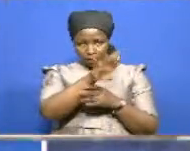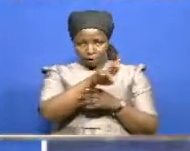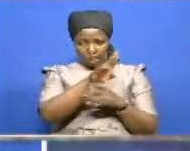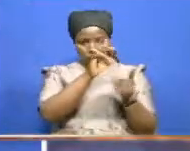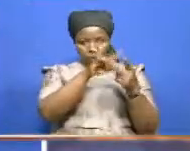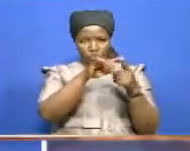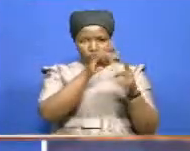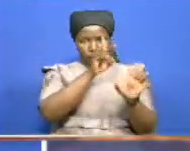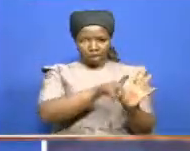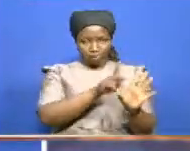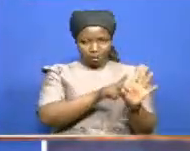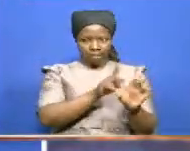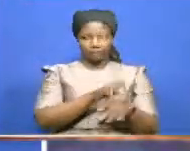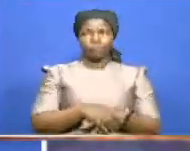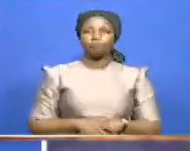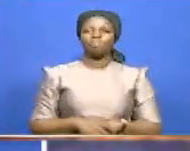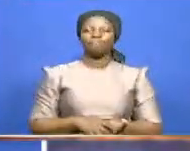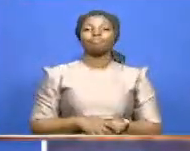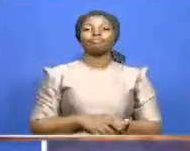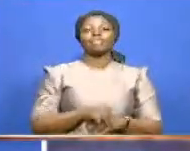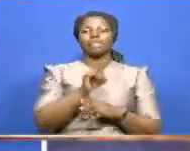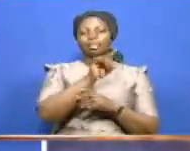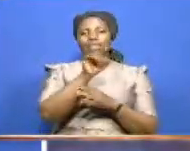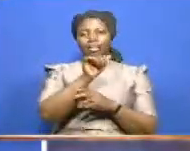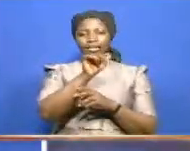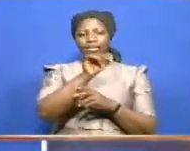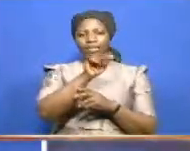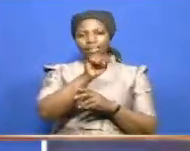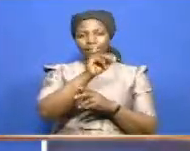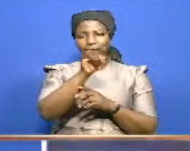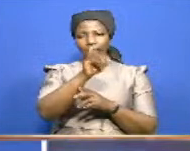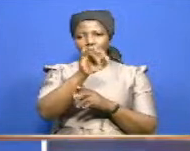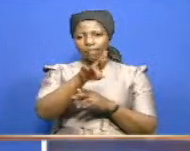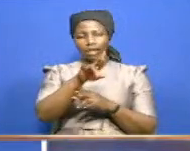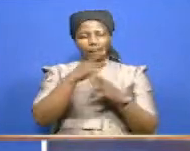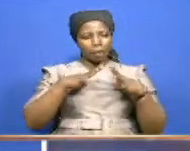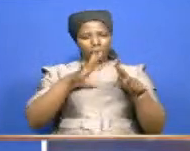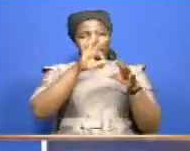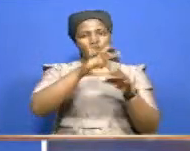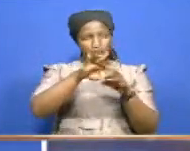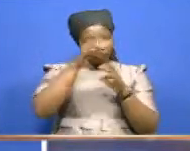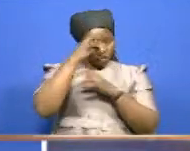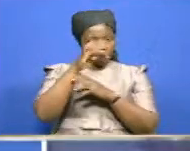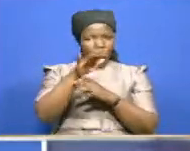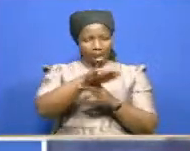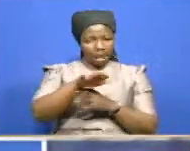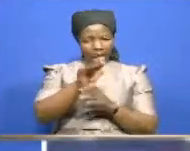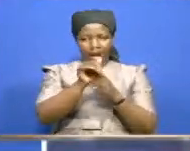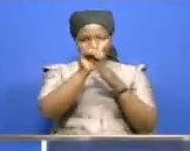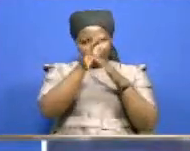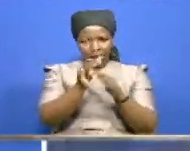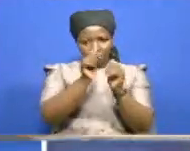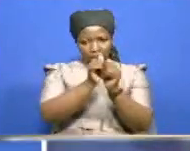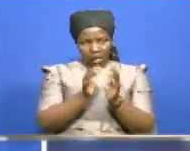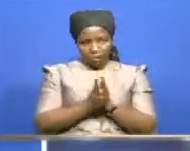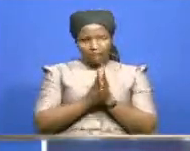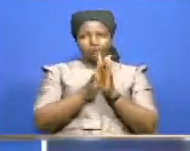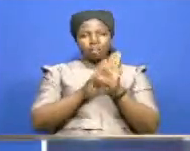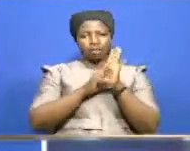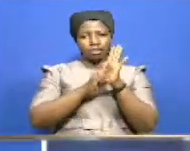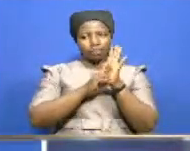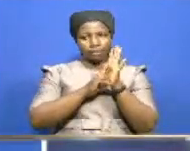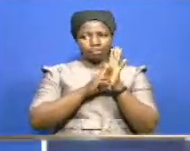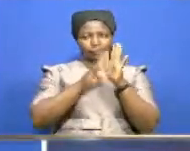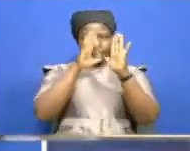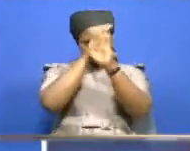to take part. In Zanzibar, residents vote for the island's leaders, including the election of a Zanzibari president, as well